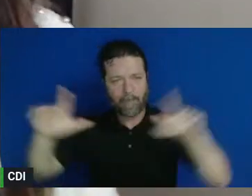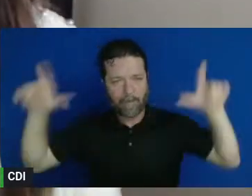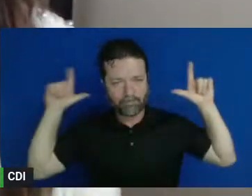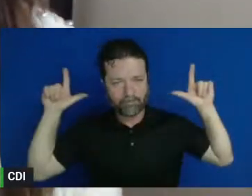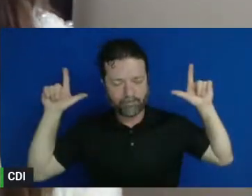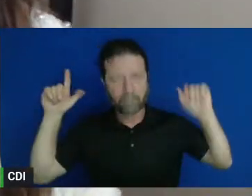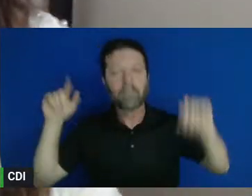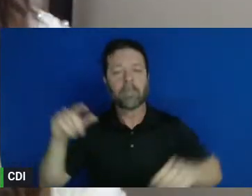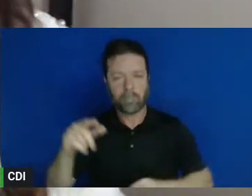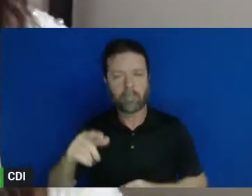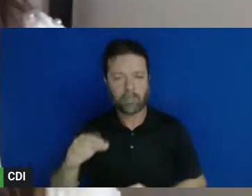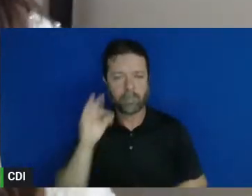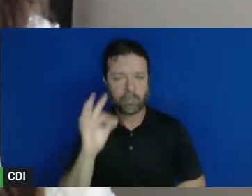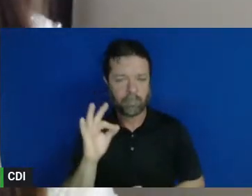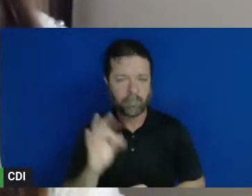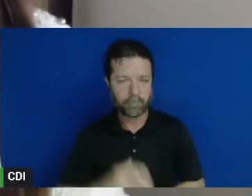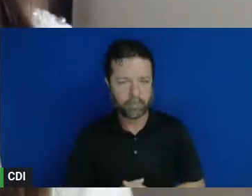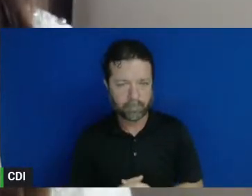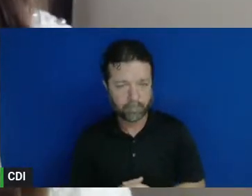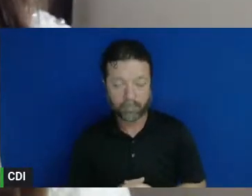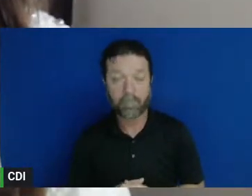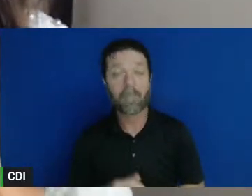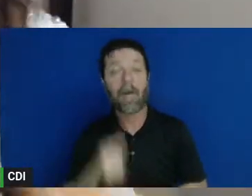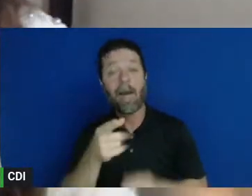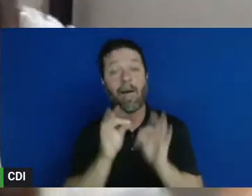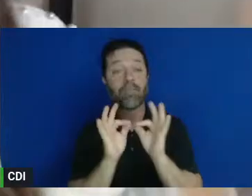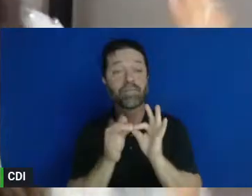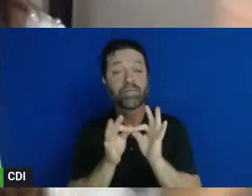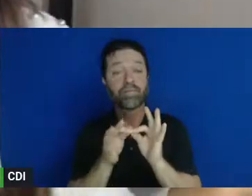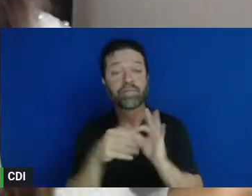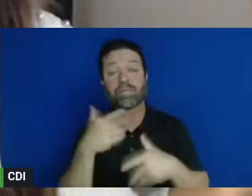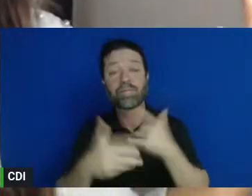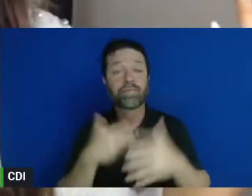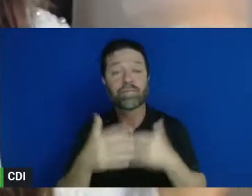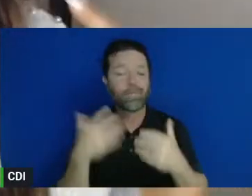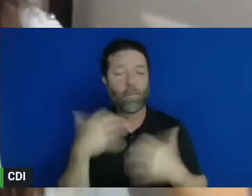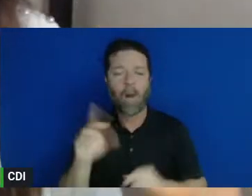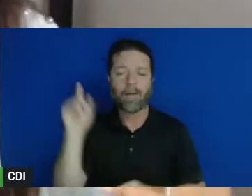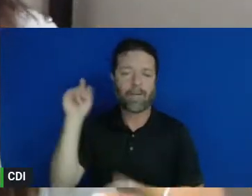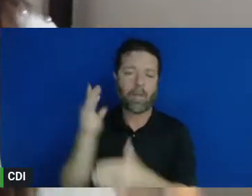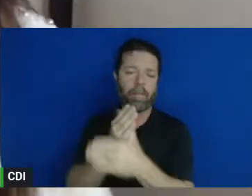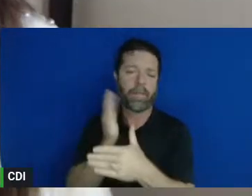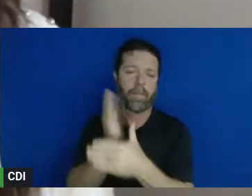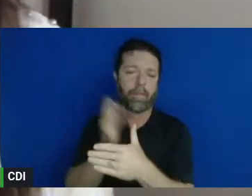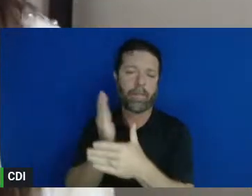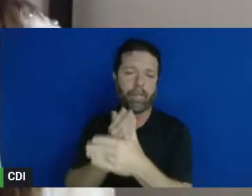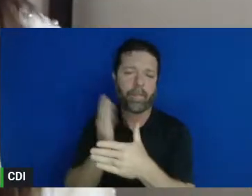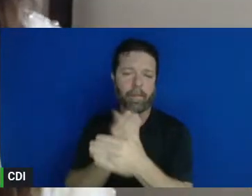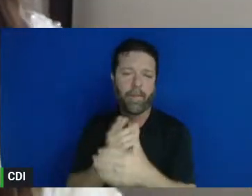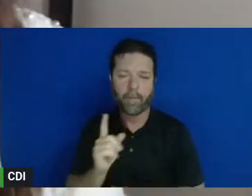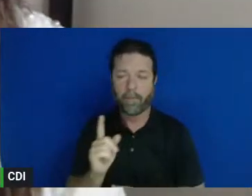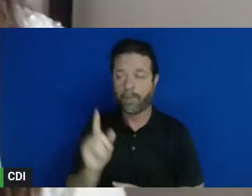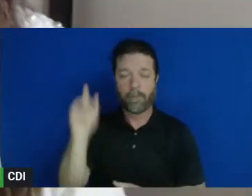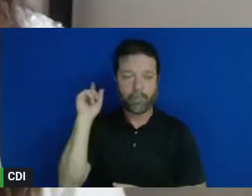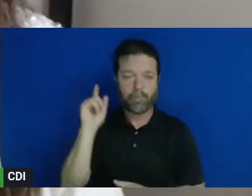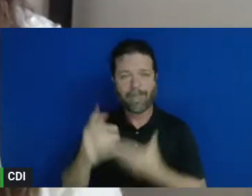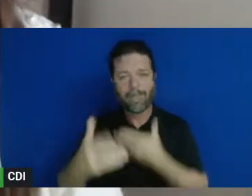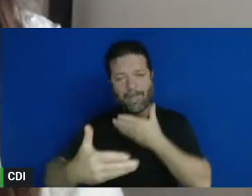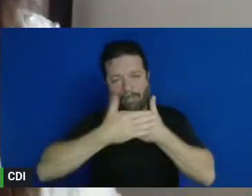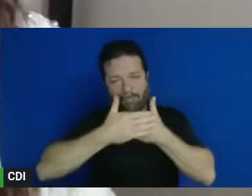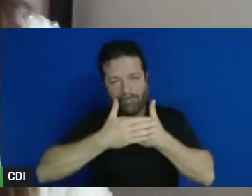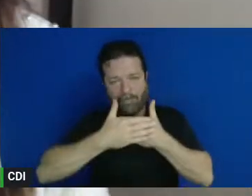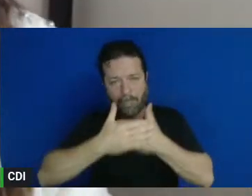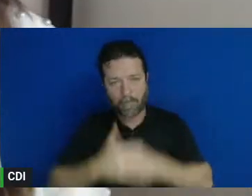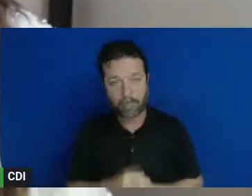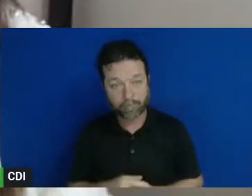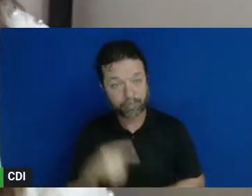interrupt the interpreting session. So backdrop on a solid wall. Another one is the lock on a door. We do